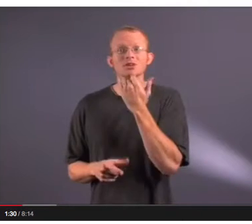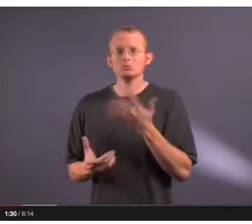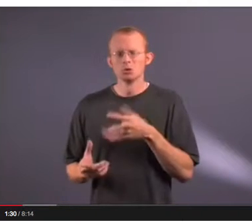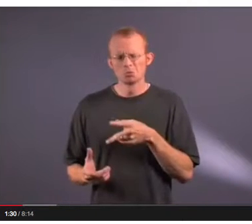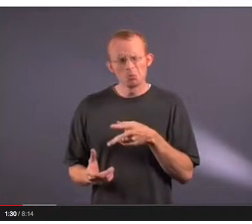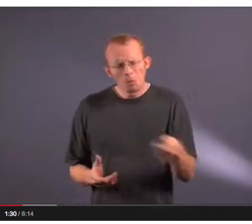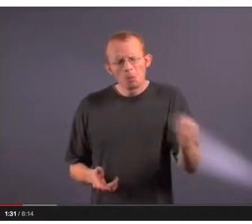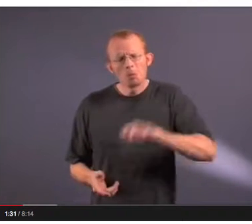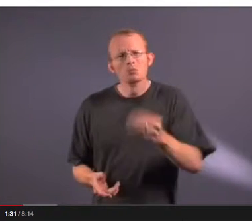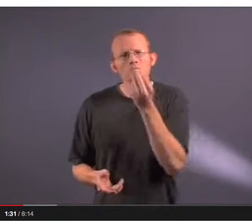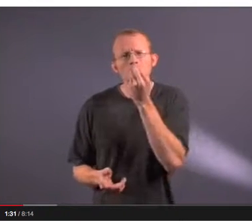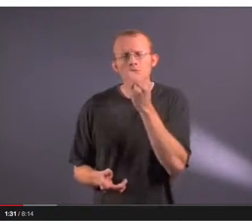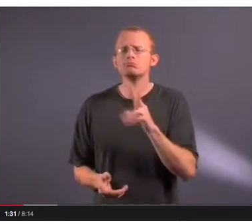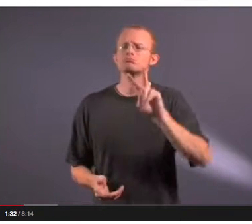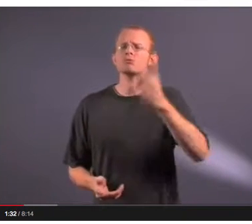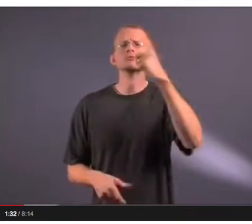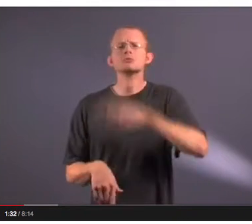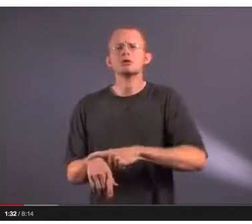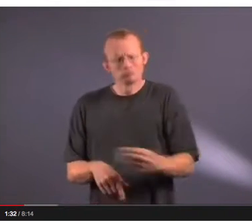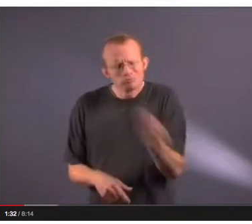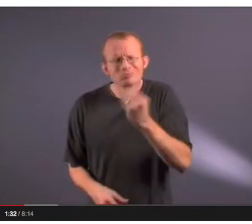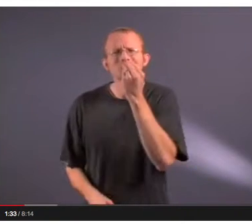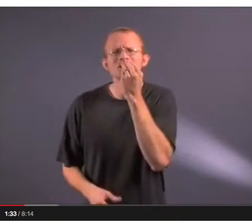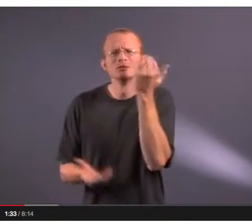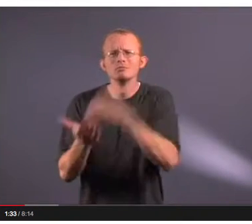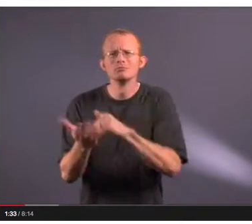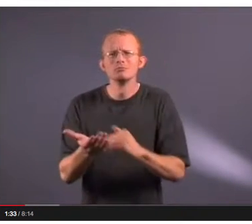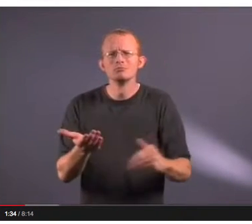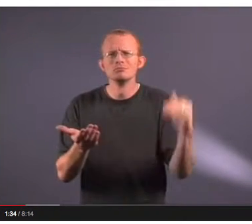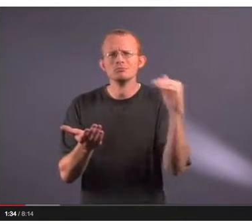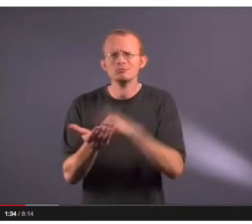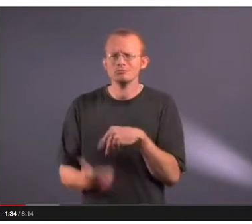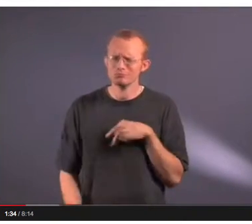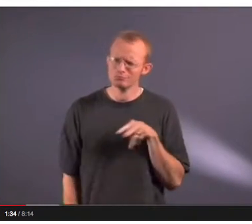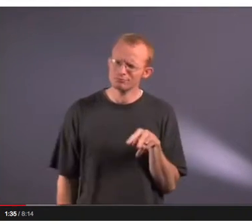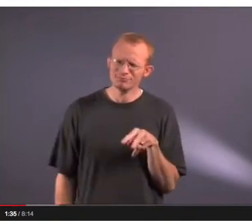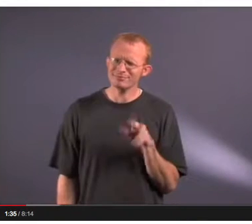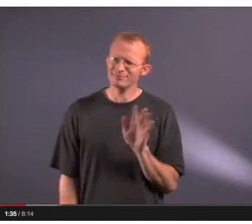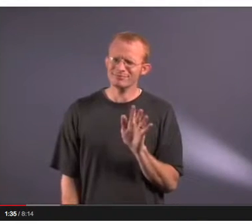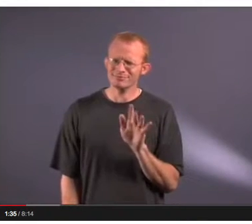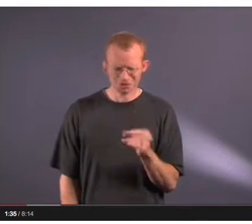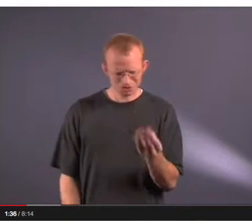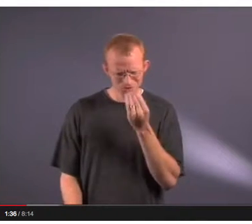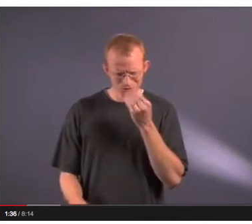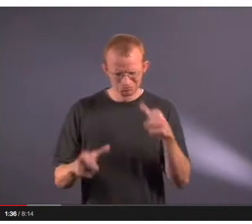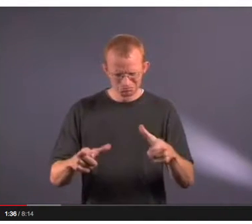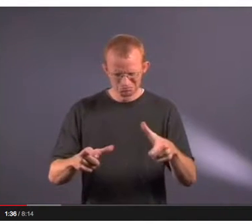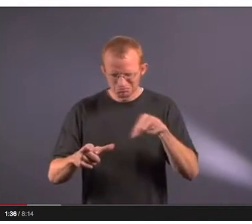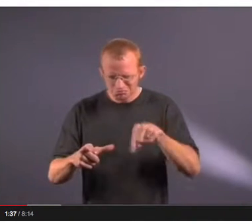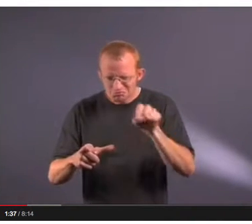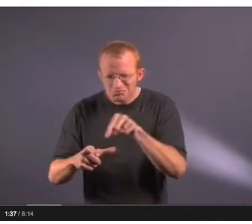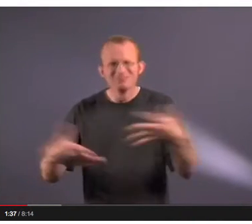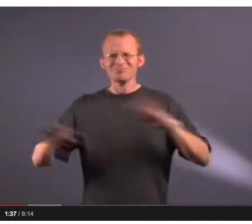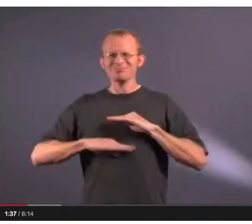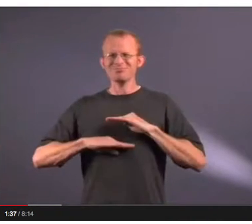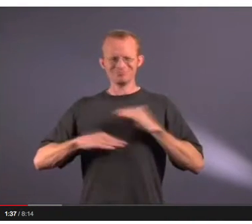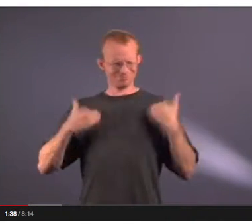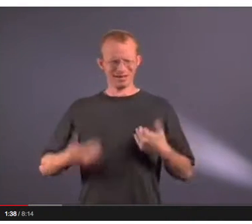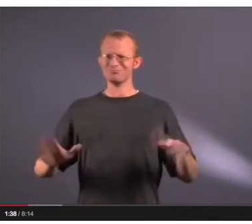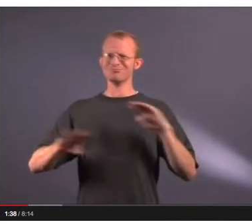But here in America, a lot of people go up for a second helping and they eat the whole thing, and they do this all the